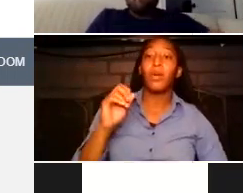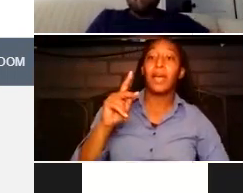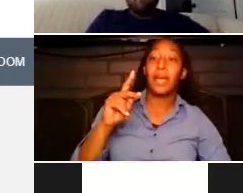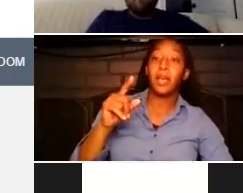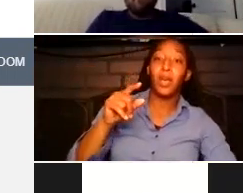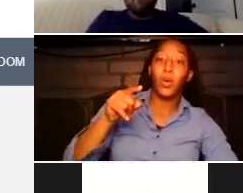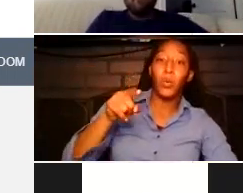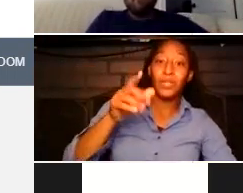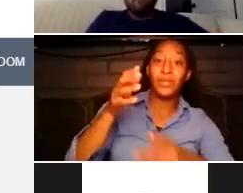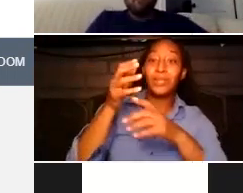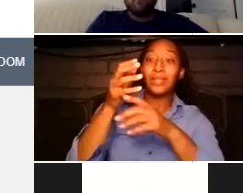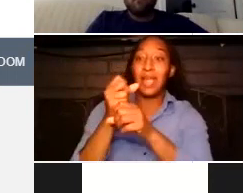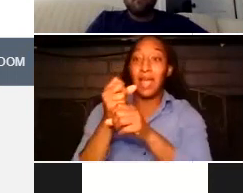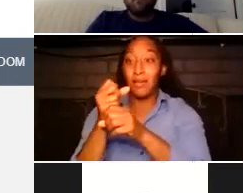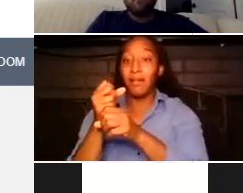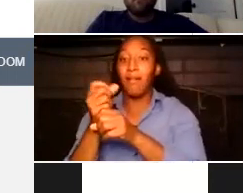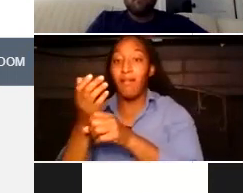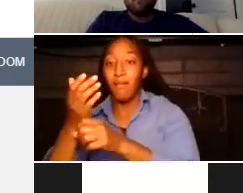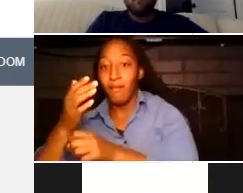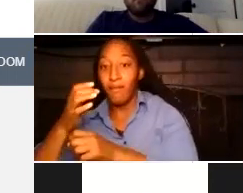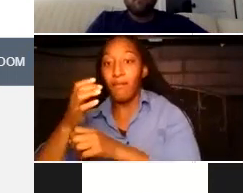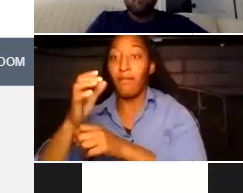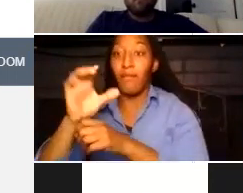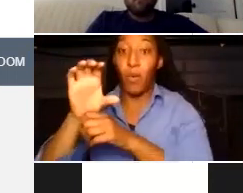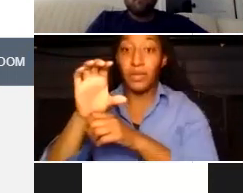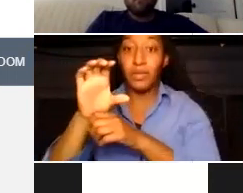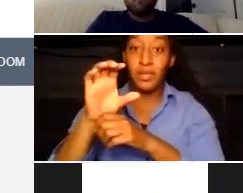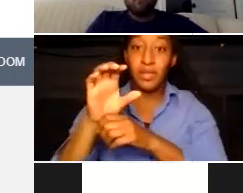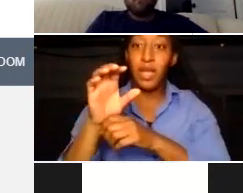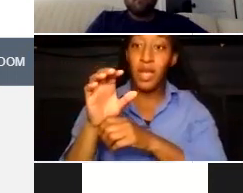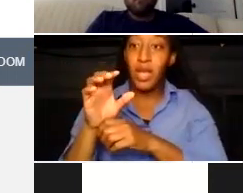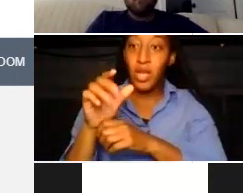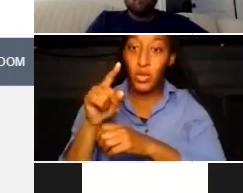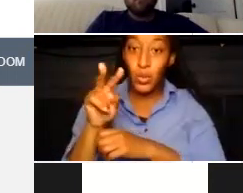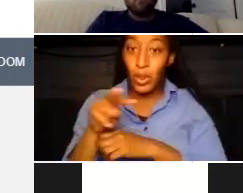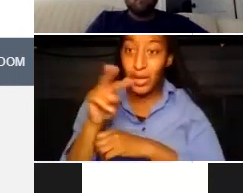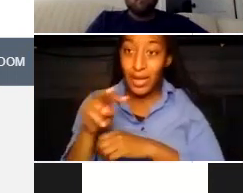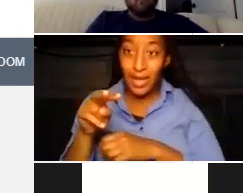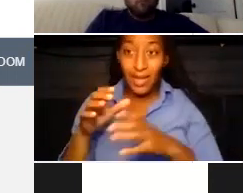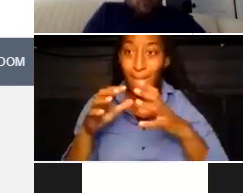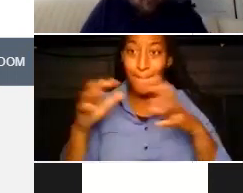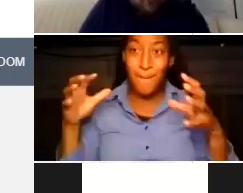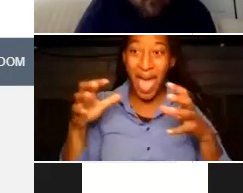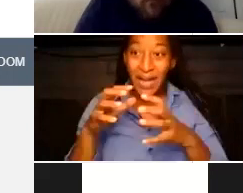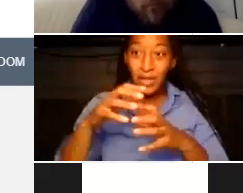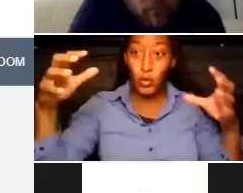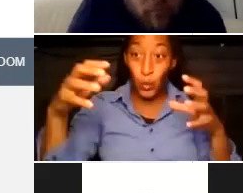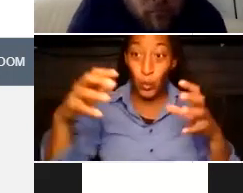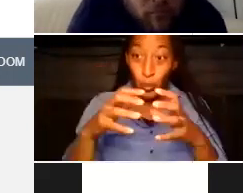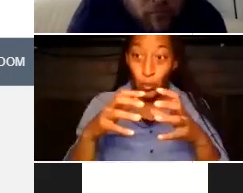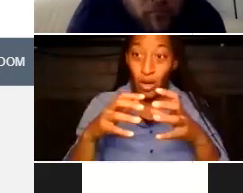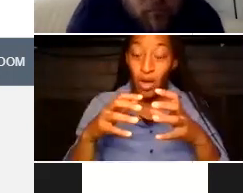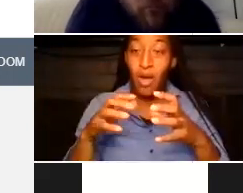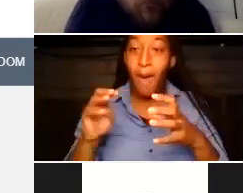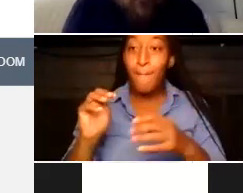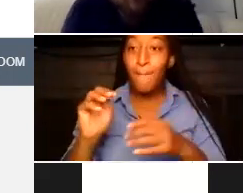But there is a stipulation that we have to adhere to, and that is that